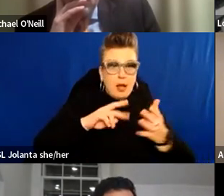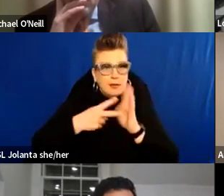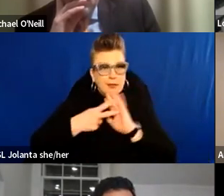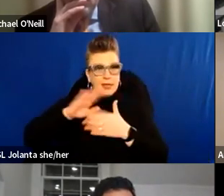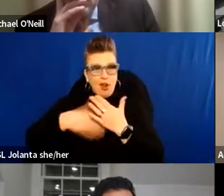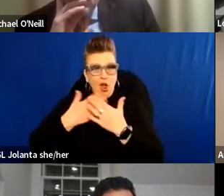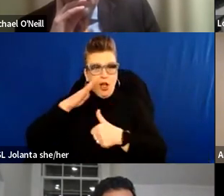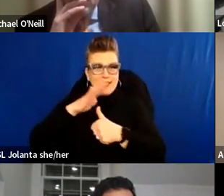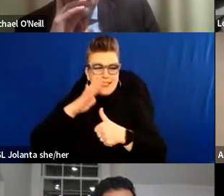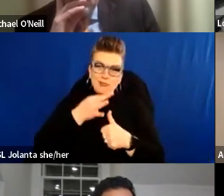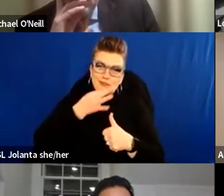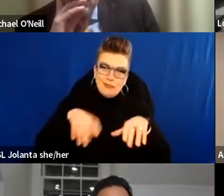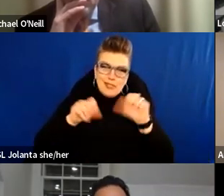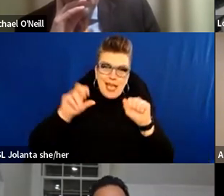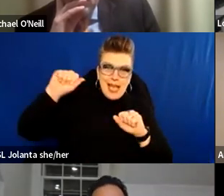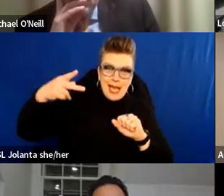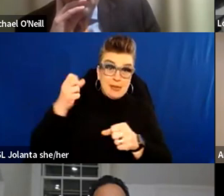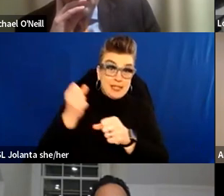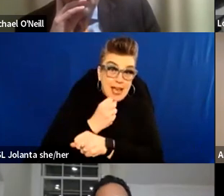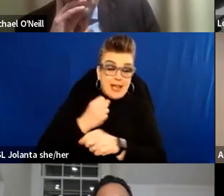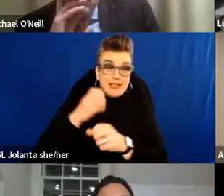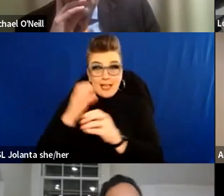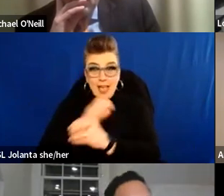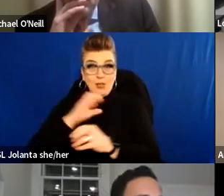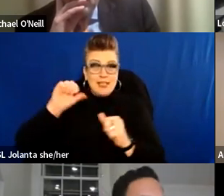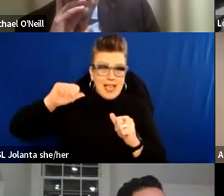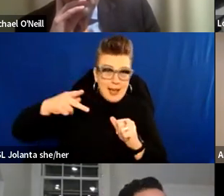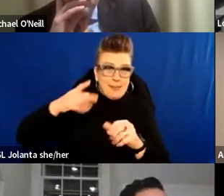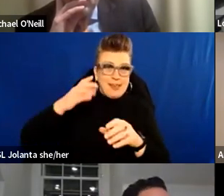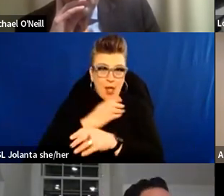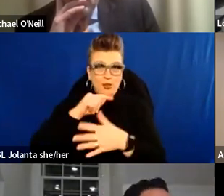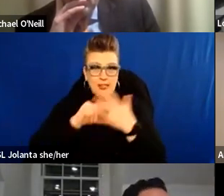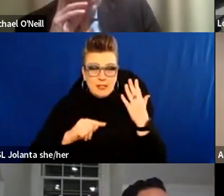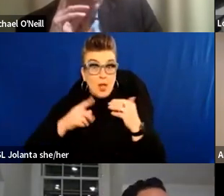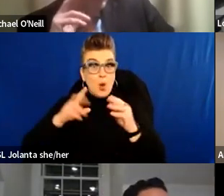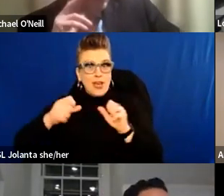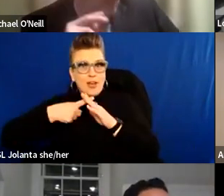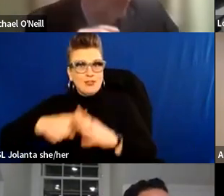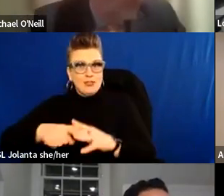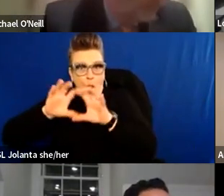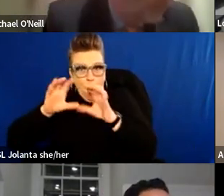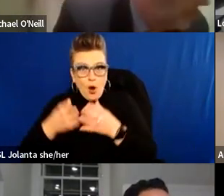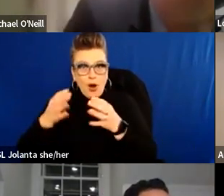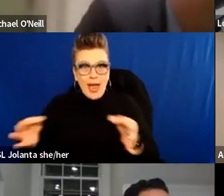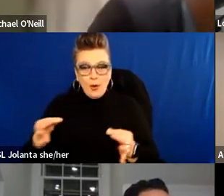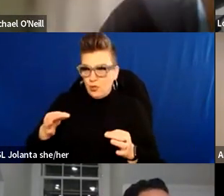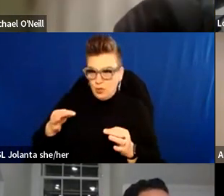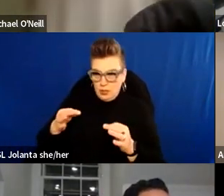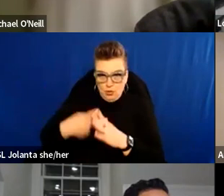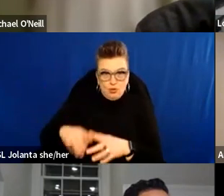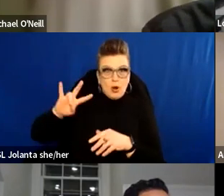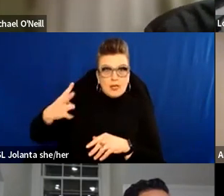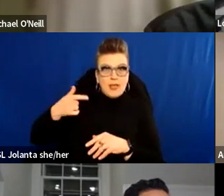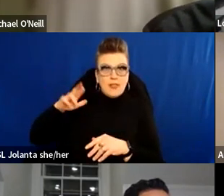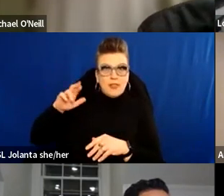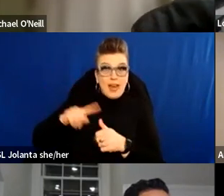stats ap stats calculus ap calculus we're able to start world languages in the seventh and eighth grade so we can get to